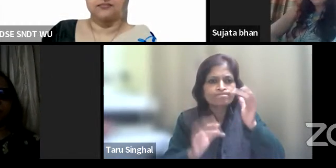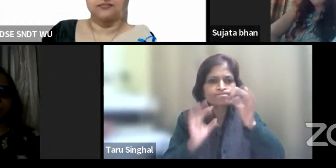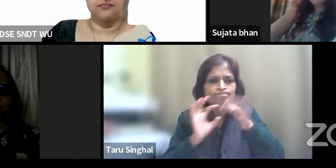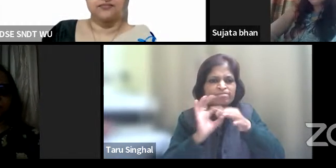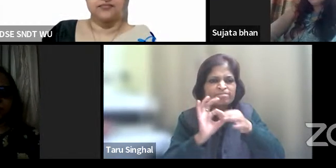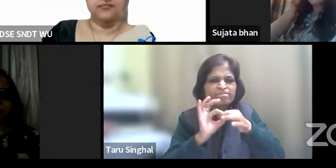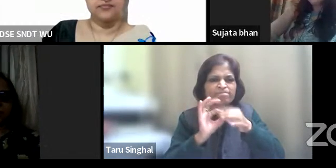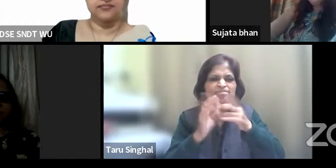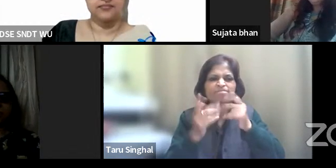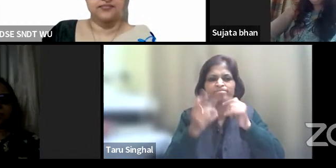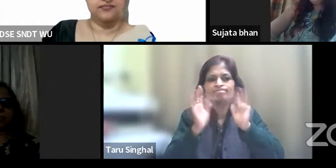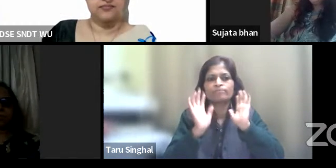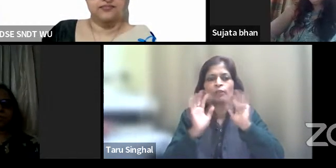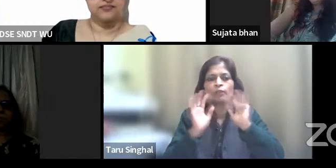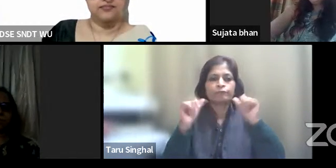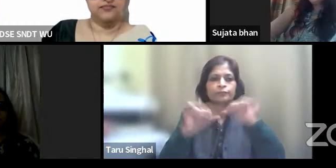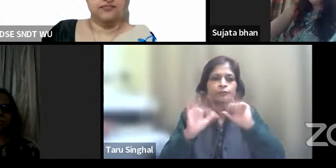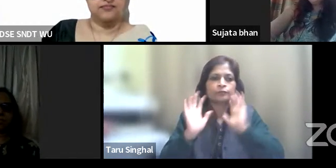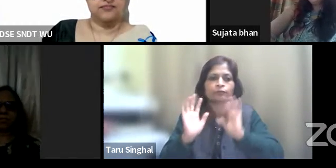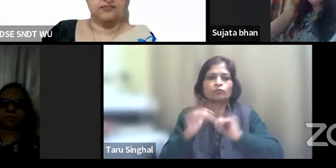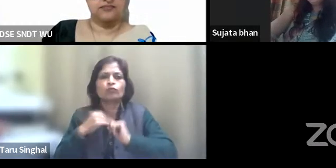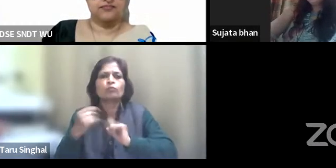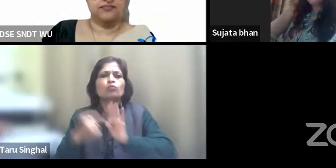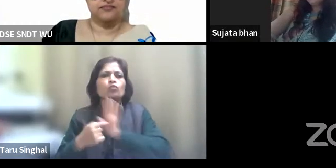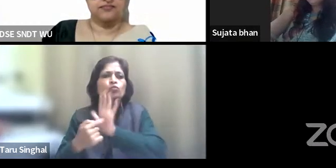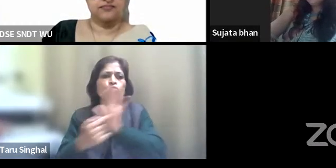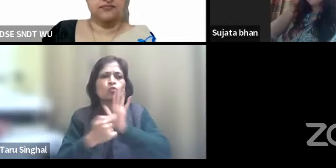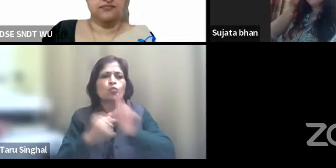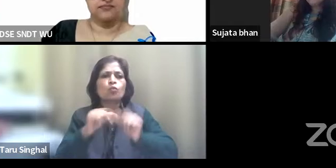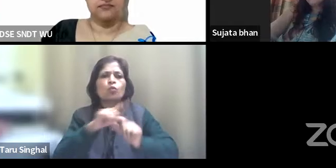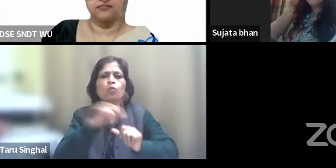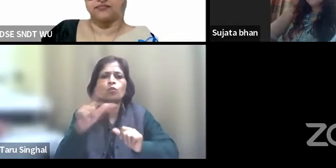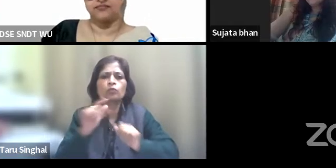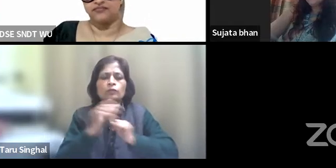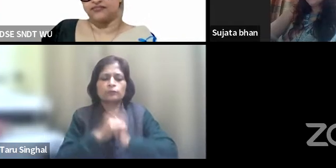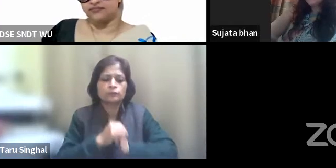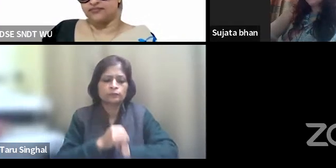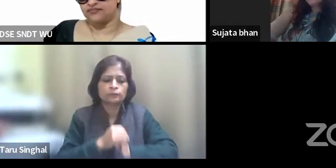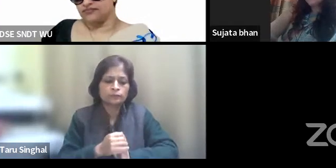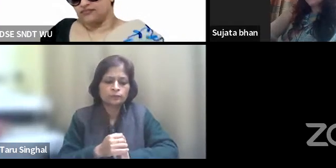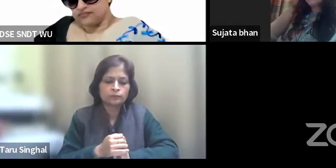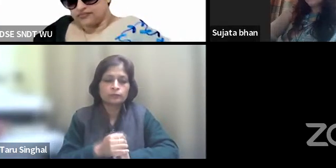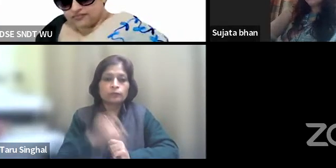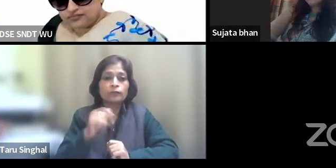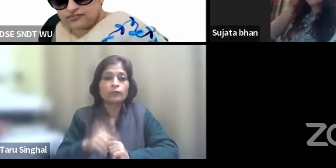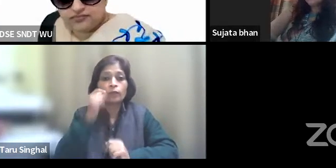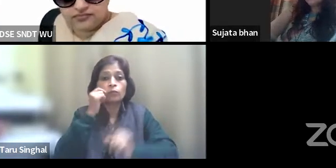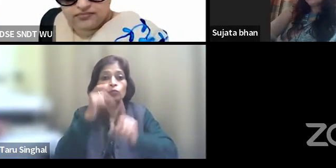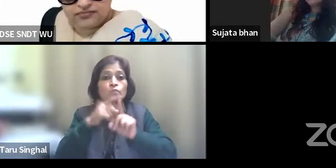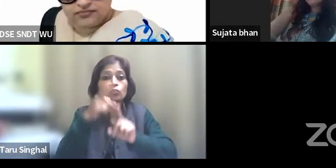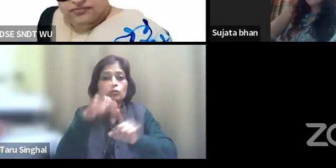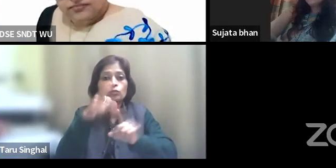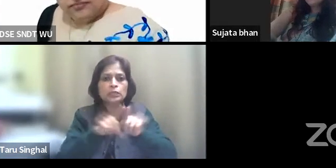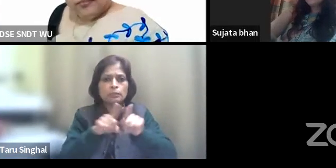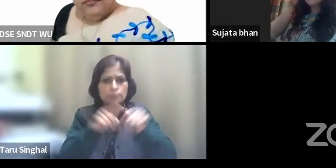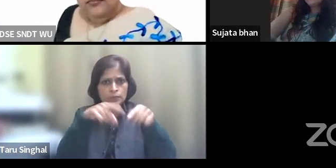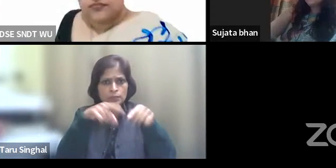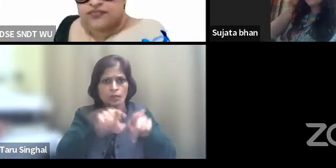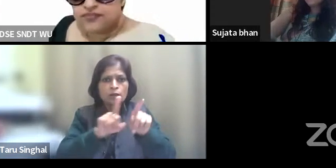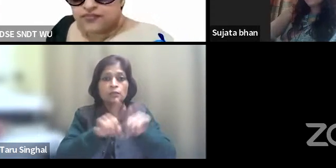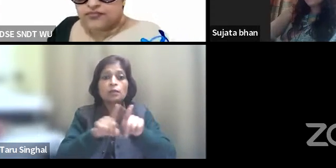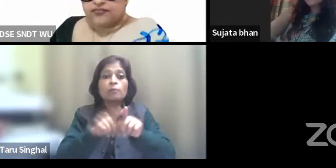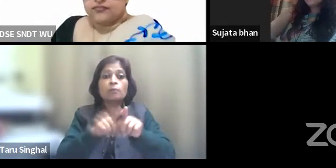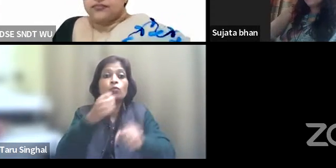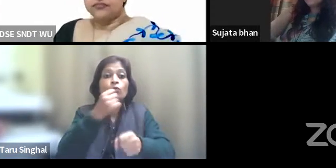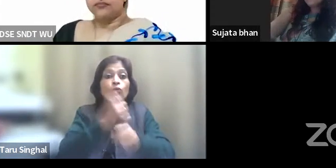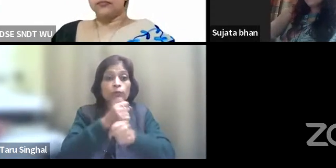this shows everybody not only a lot about Dr. Dorji himself, but the government of